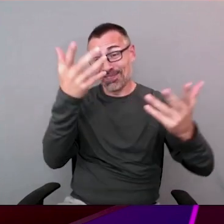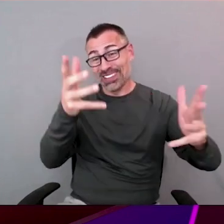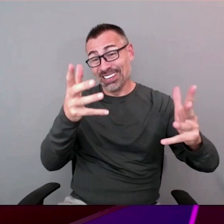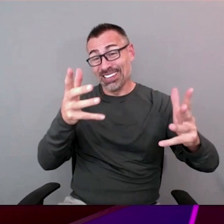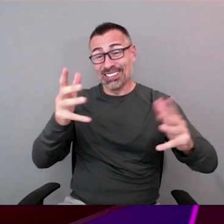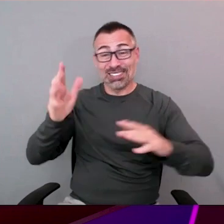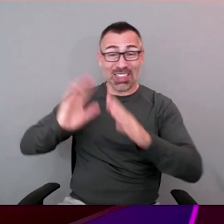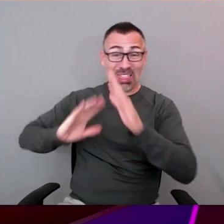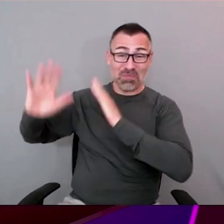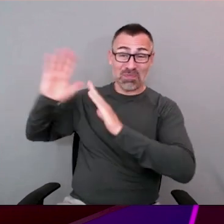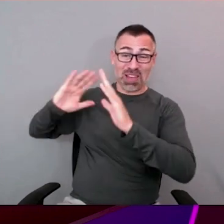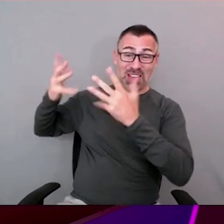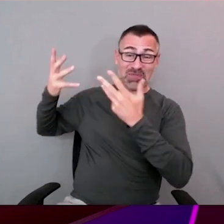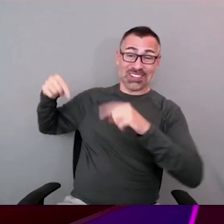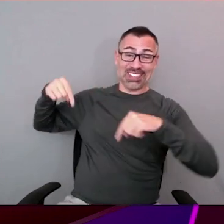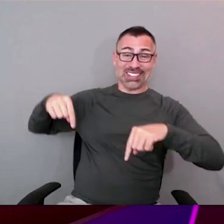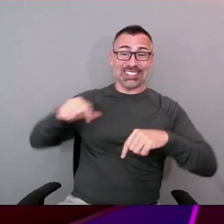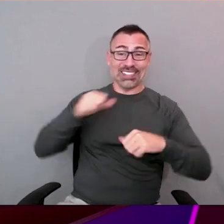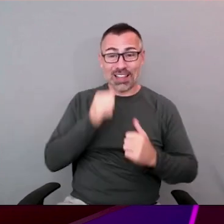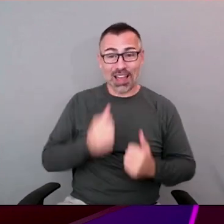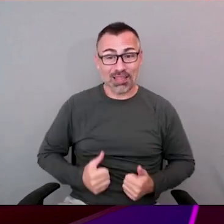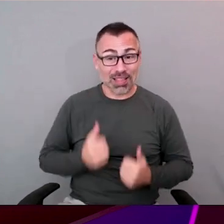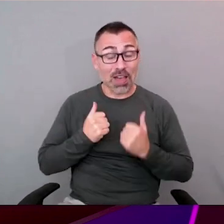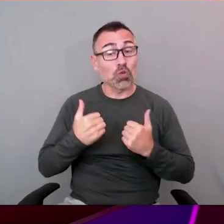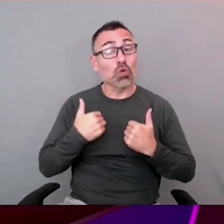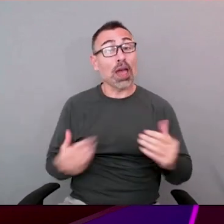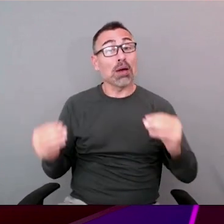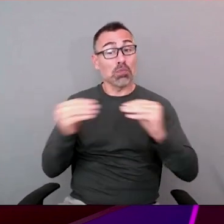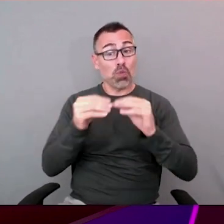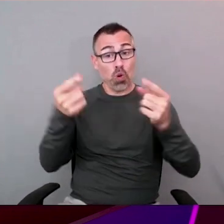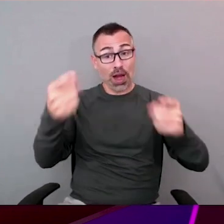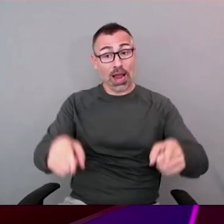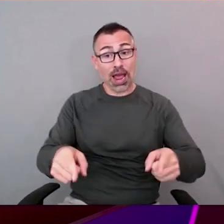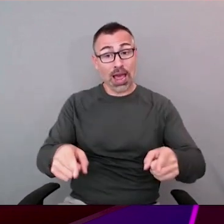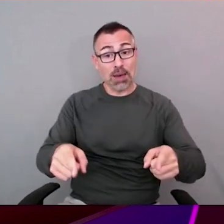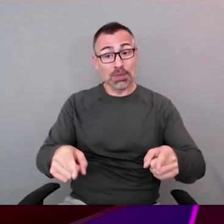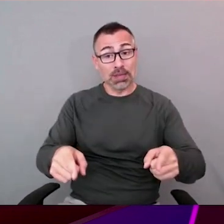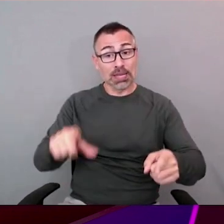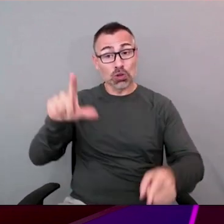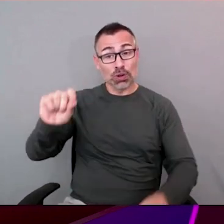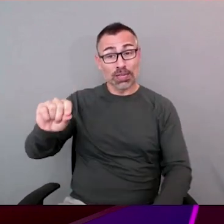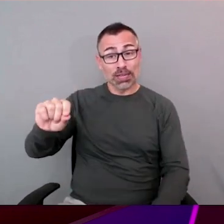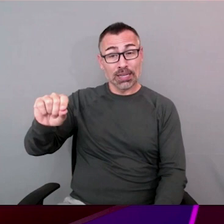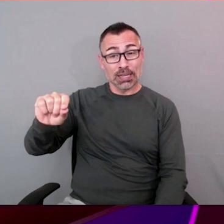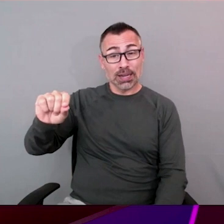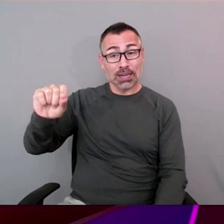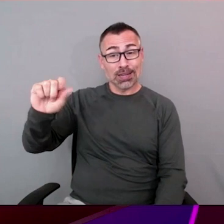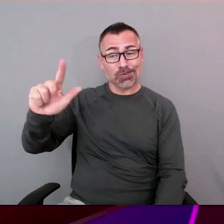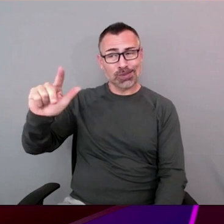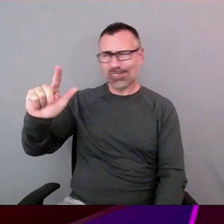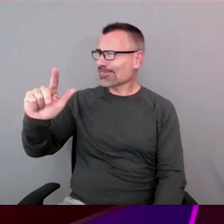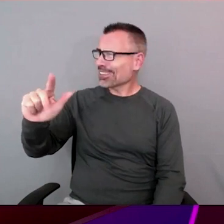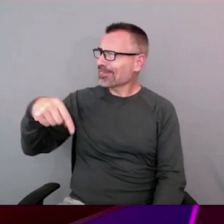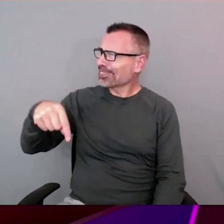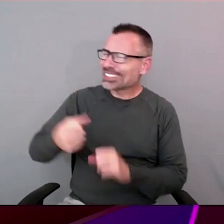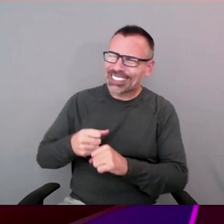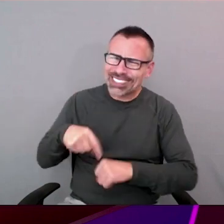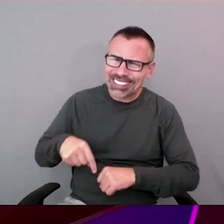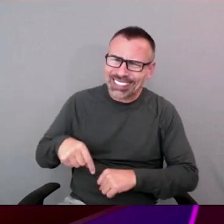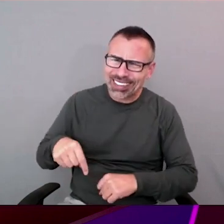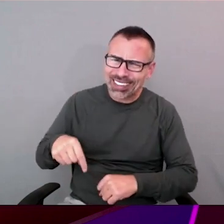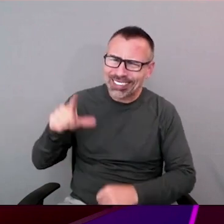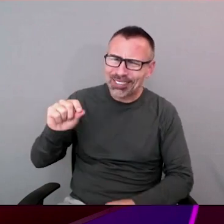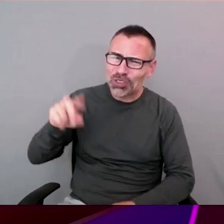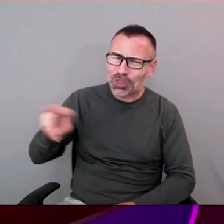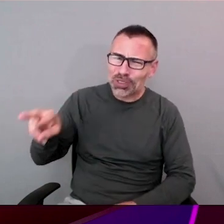past, it's not live right now, we have more coming for you in 2023. What year are we in right now, 2022? So in